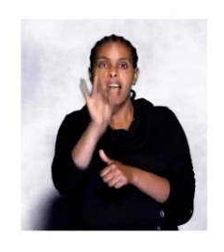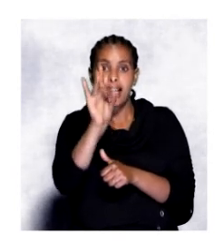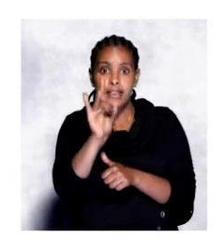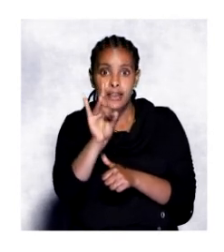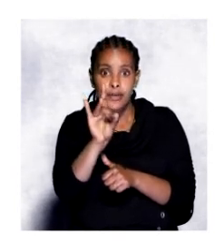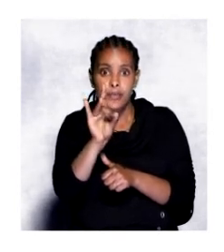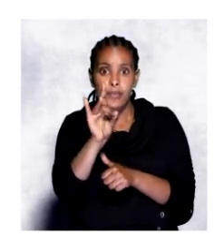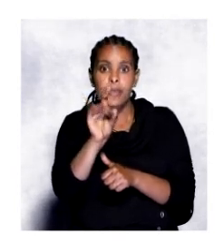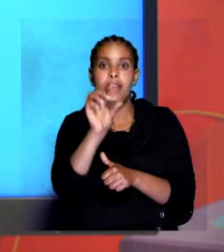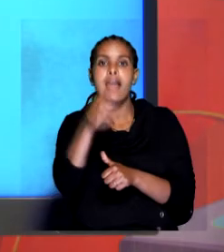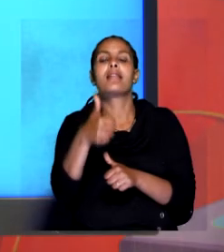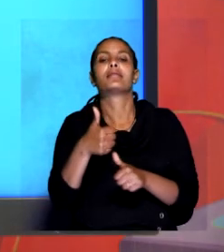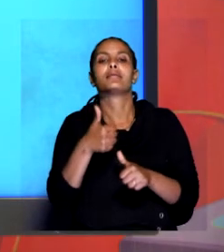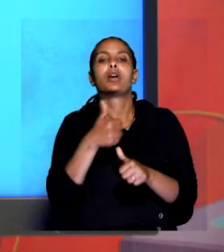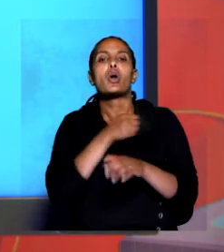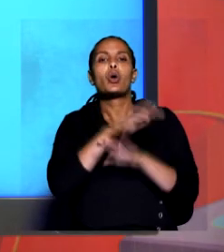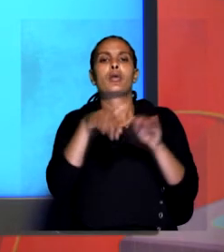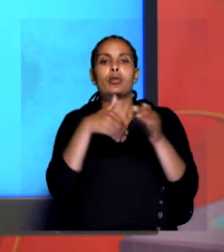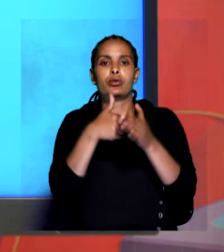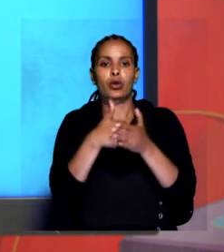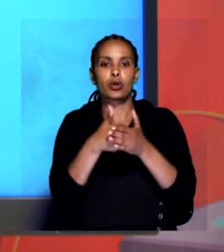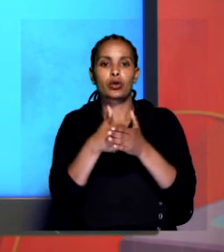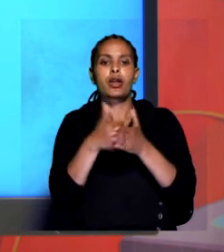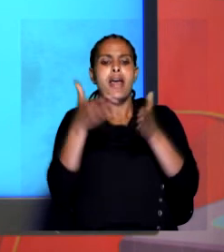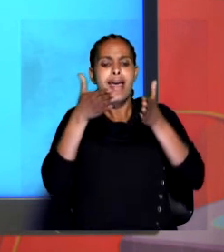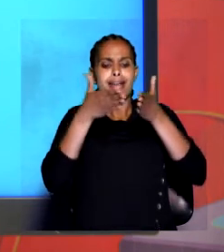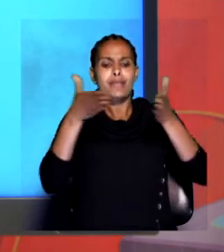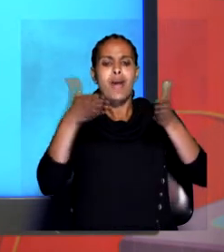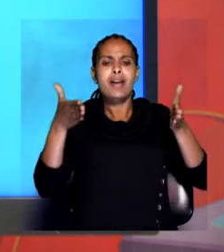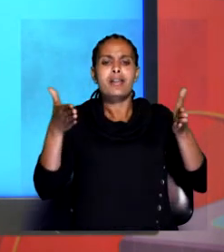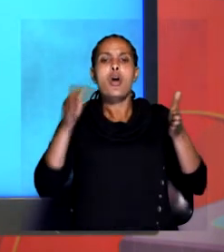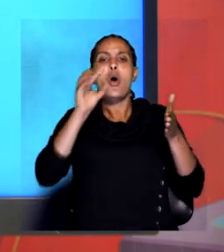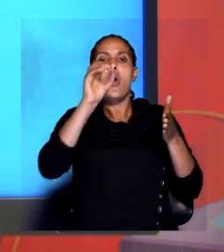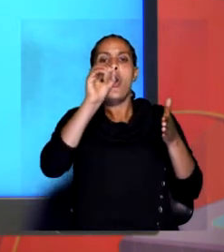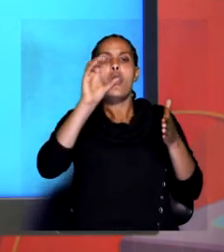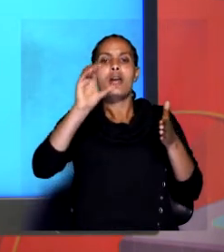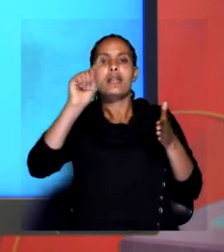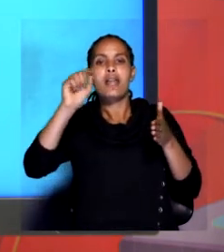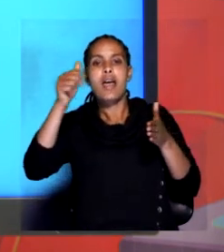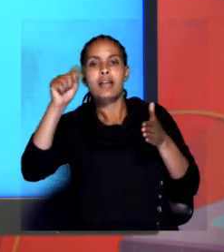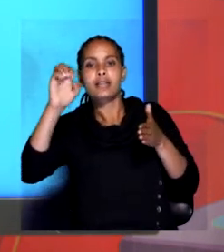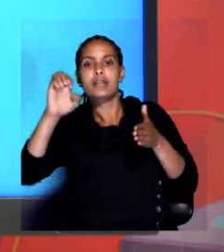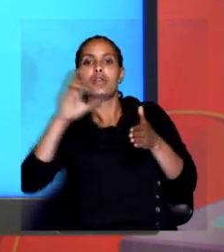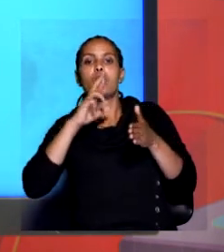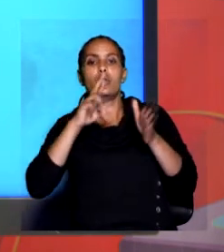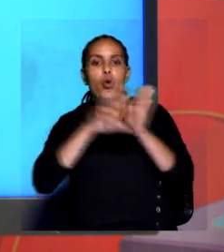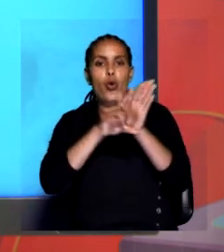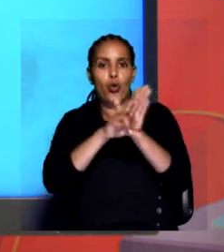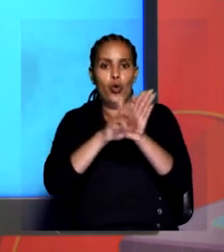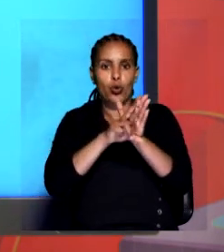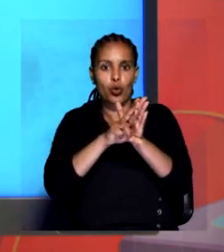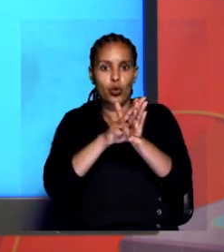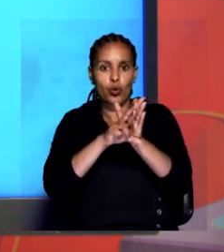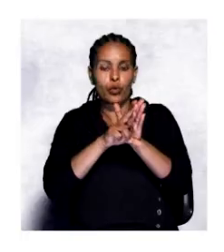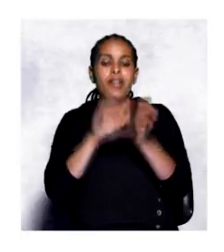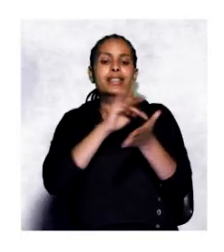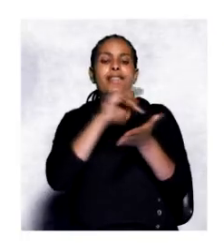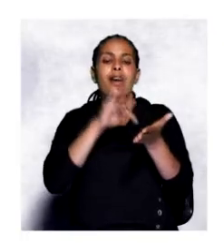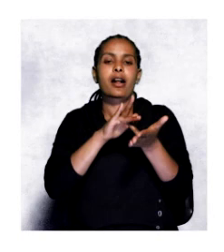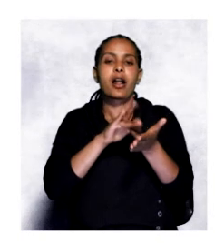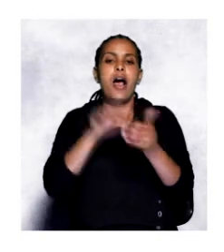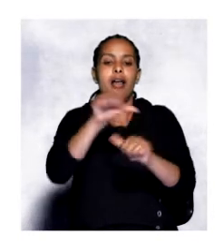8, 10, which is known as expanded octet, more than 8 electrons on the